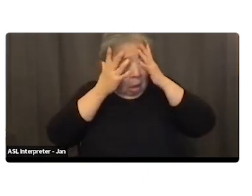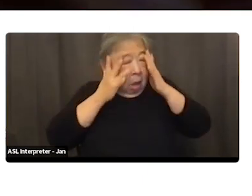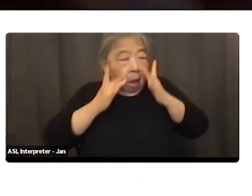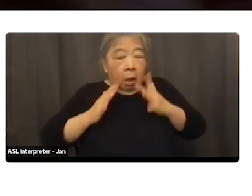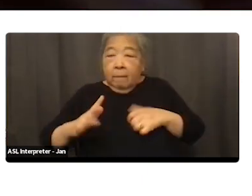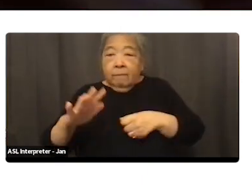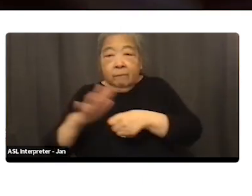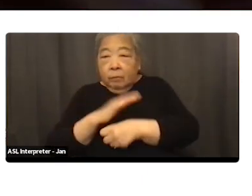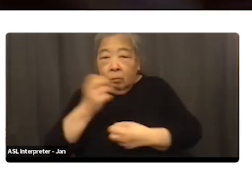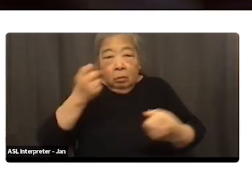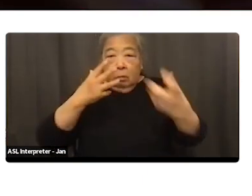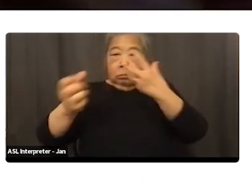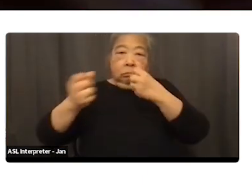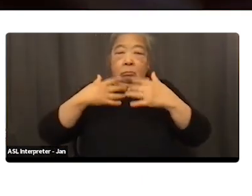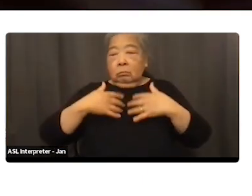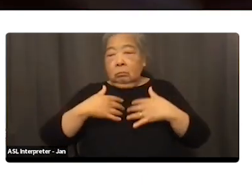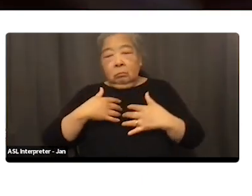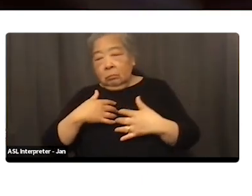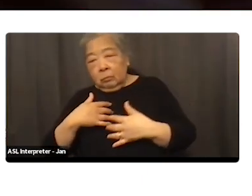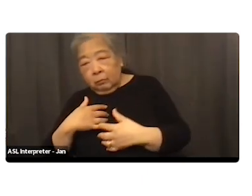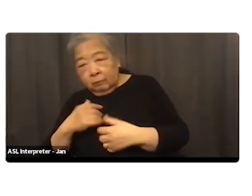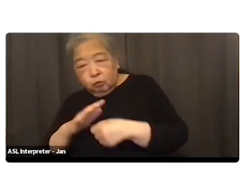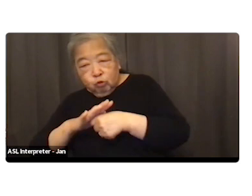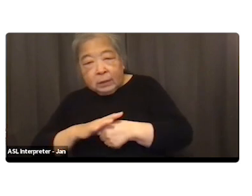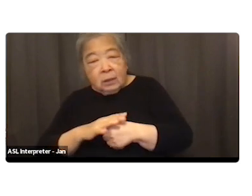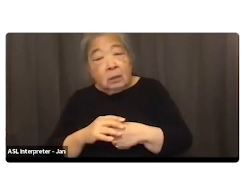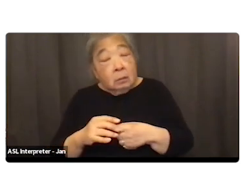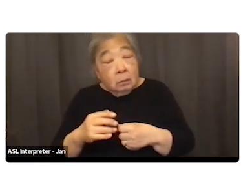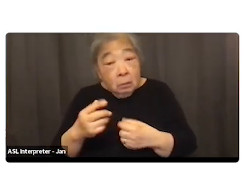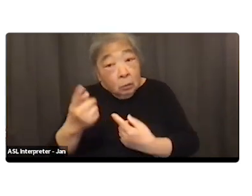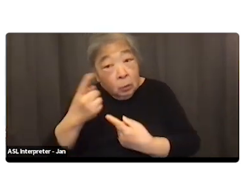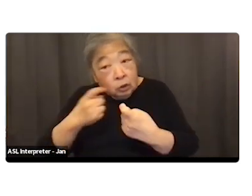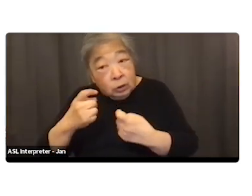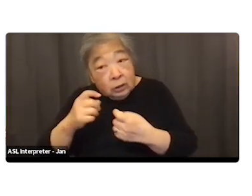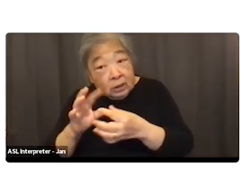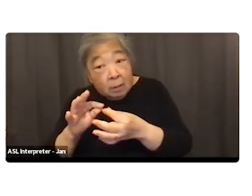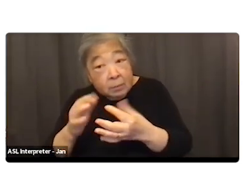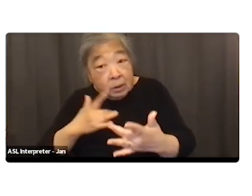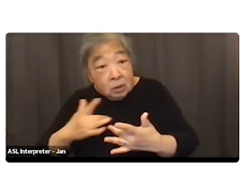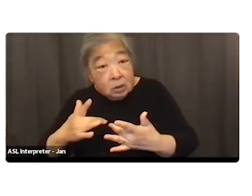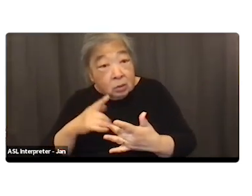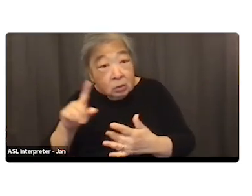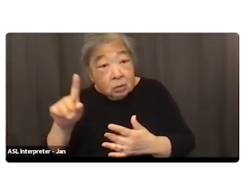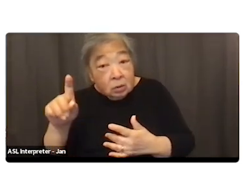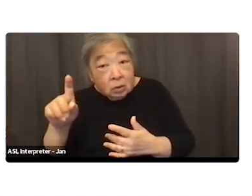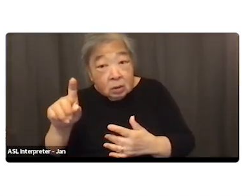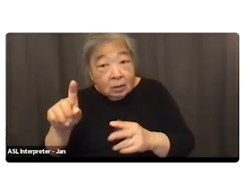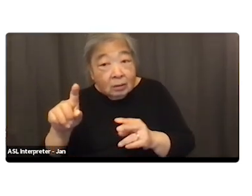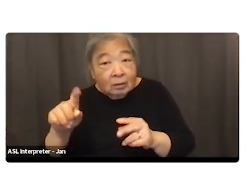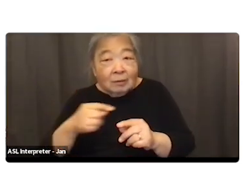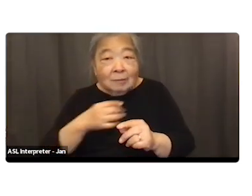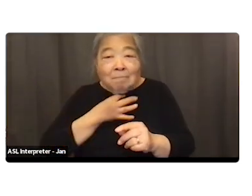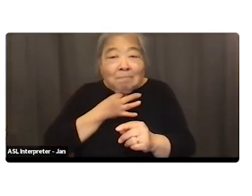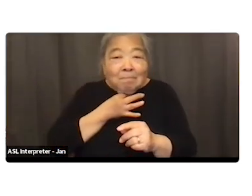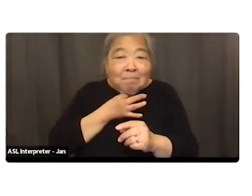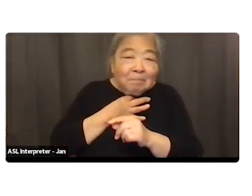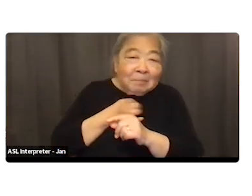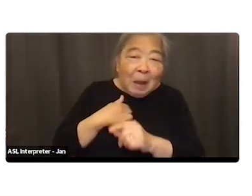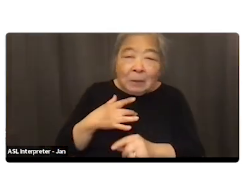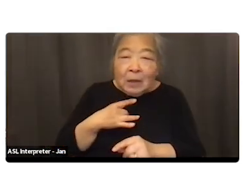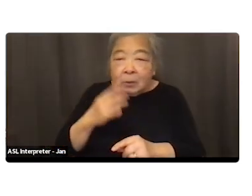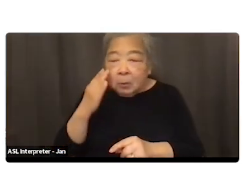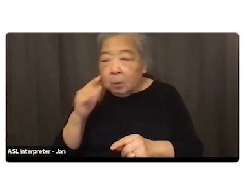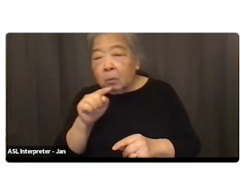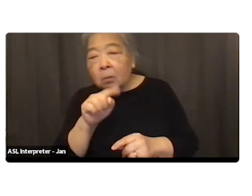questions, comments, concerns about that? I would love to hear what's going on in the